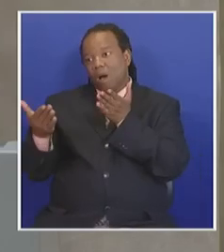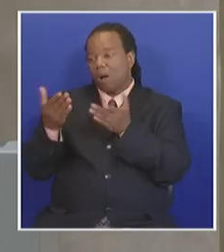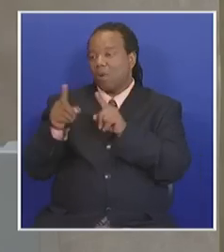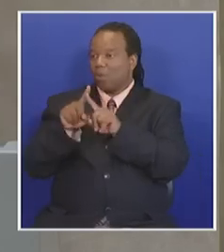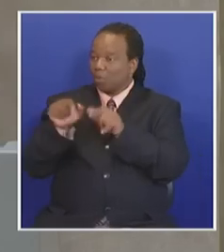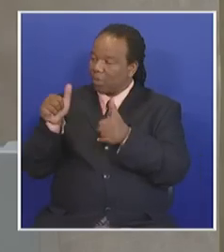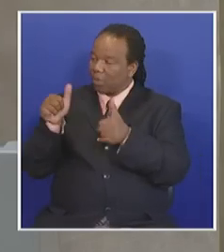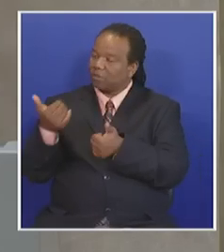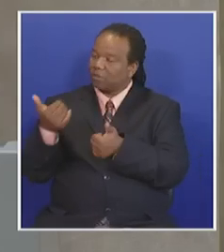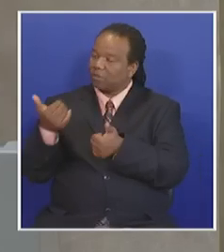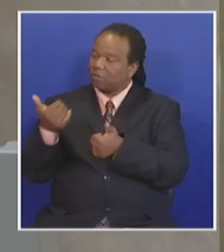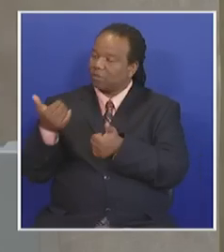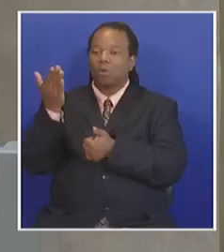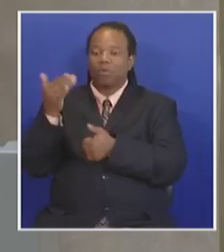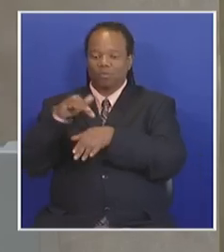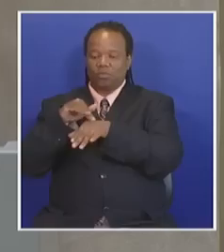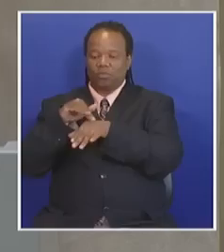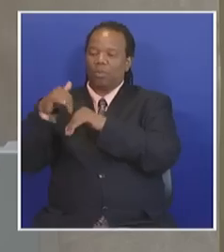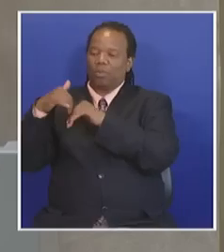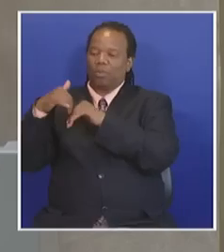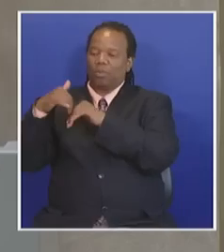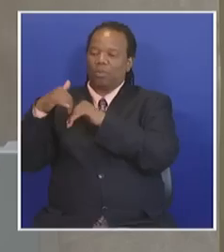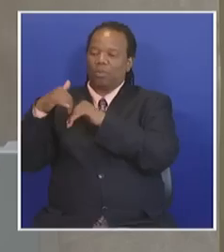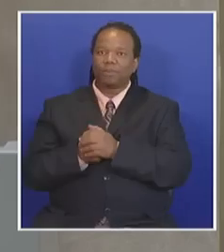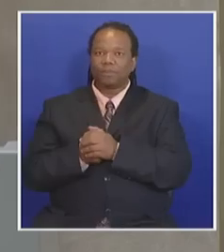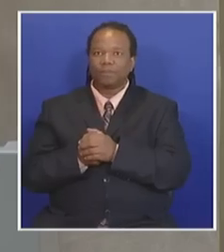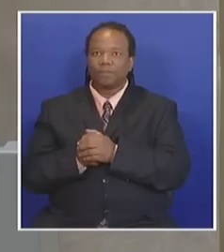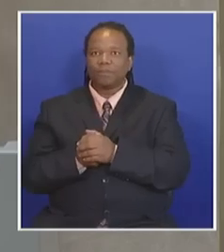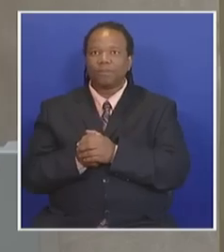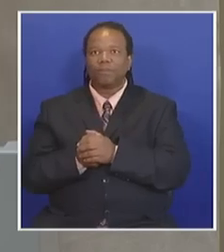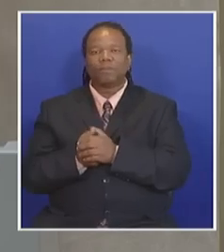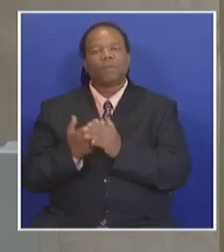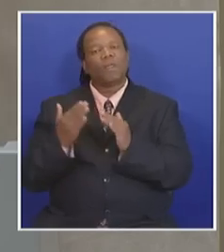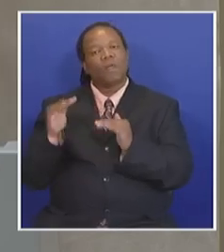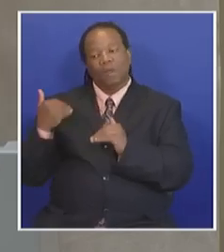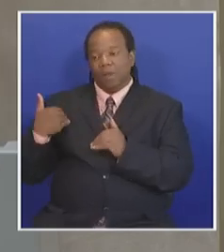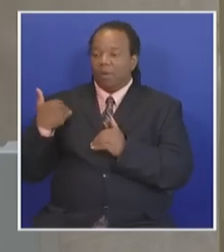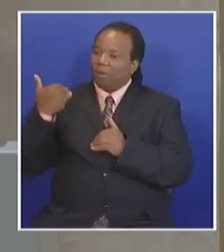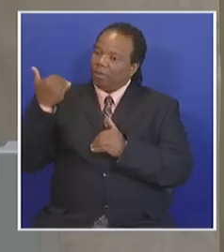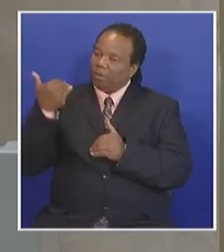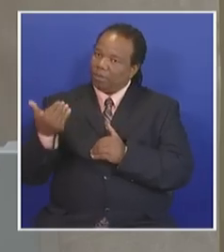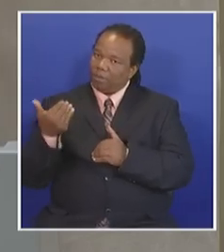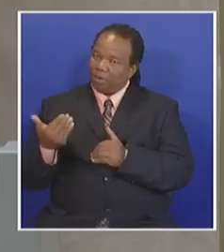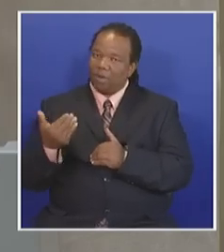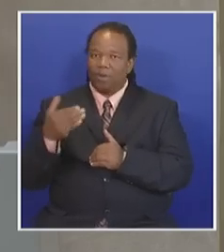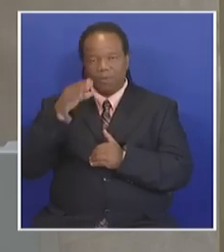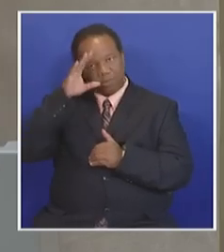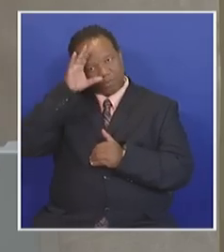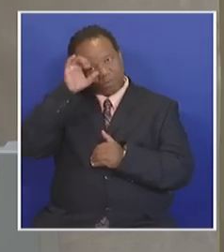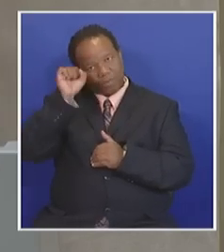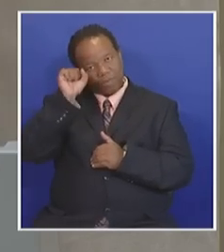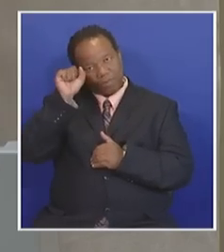all types of discrimination. All present here today can vouch for the words of our late great